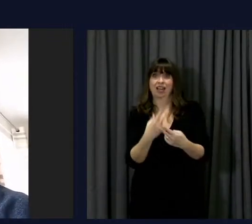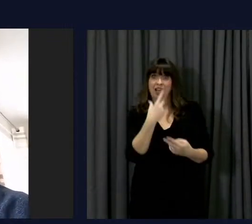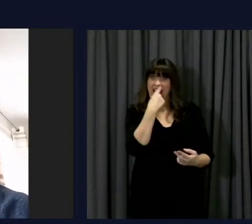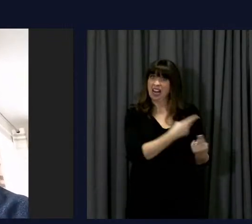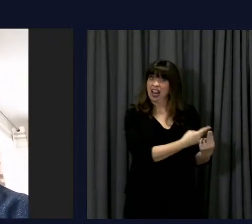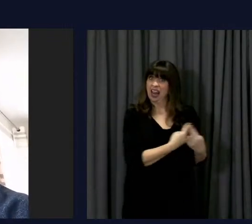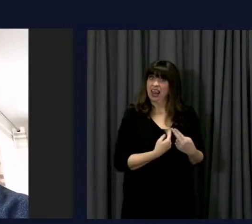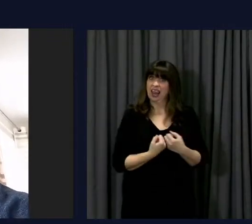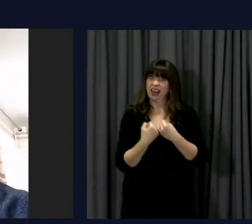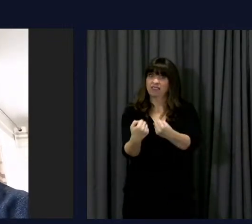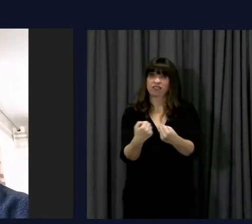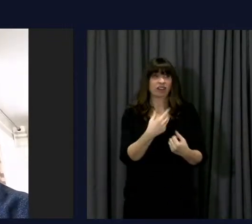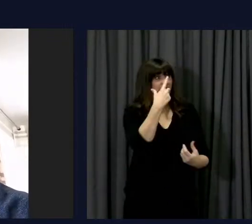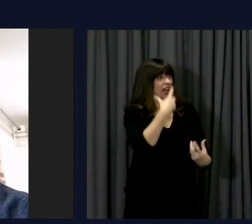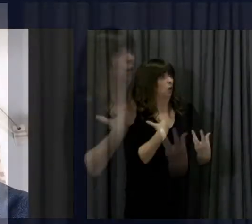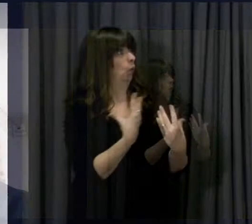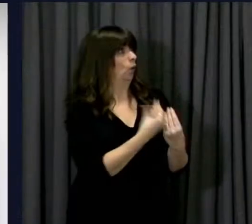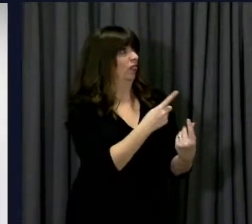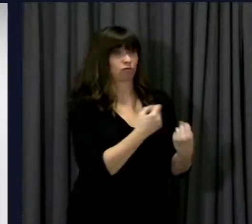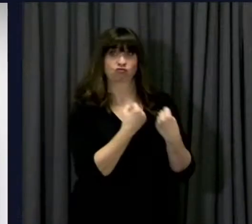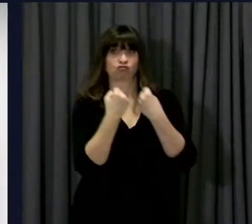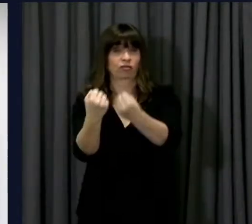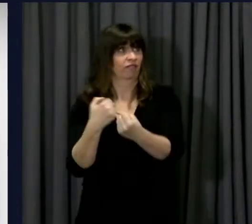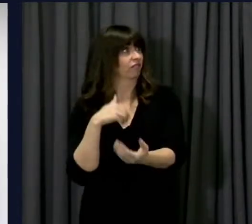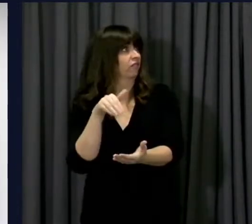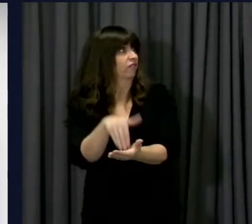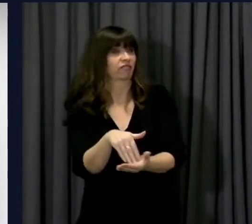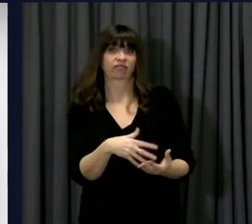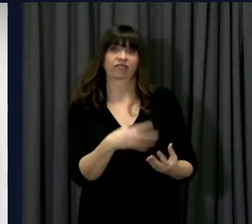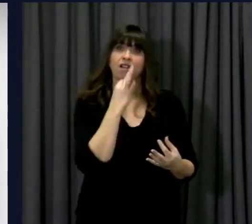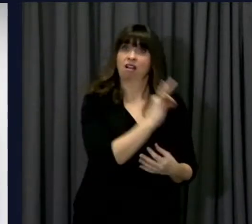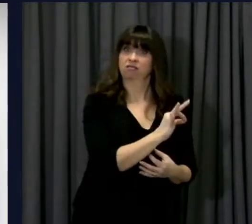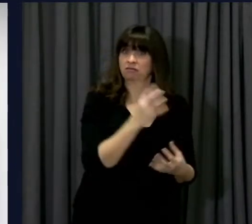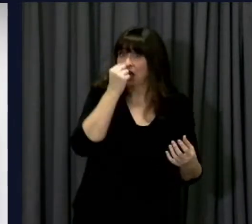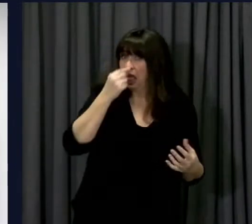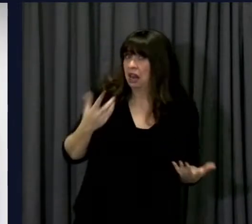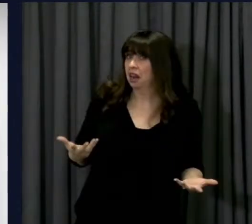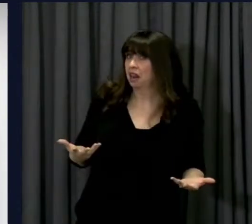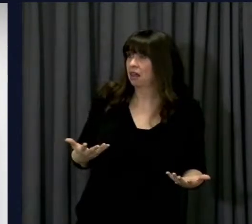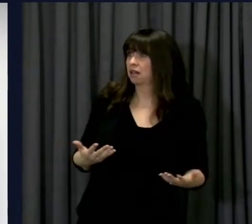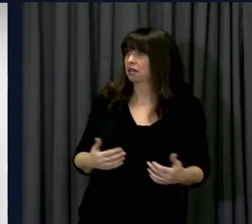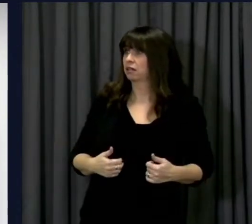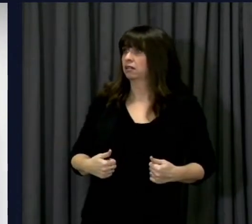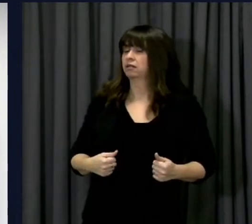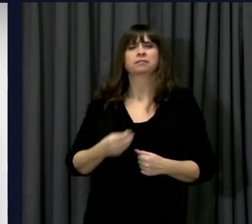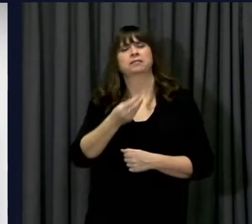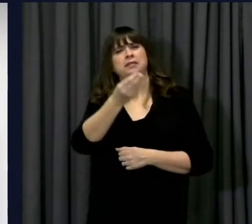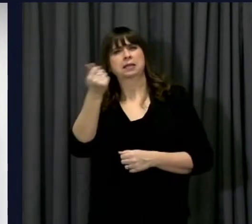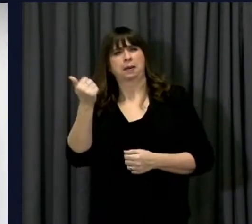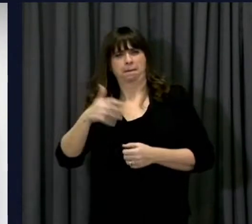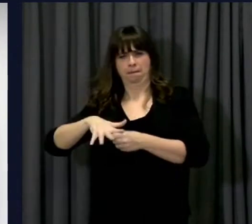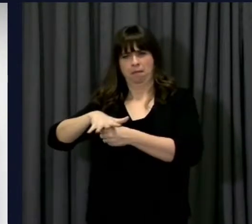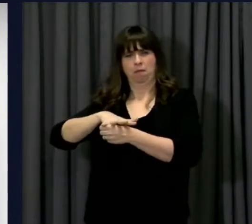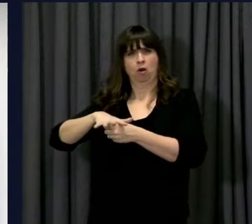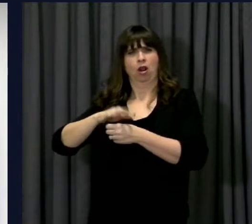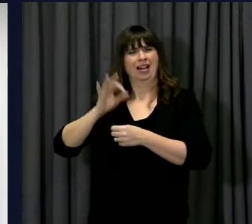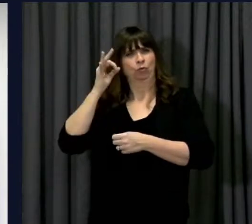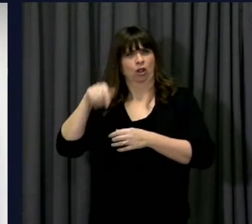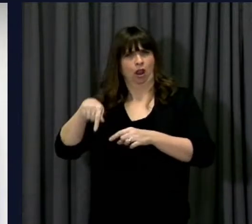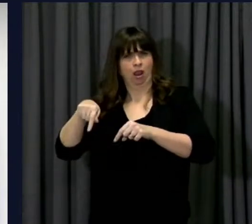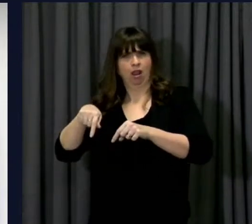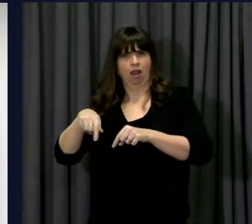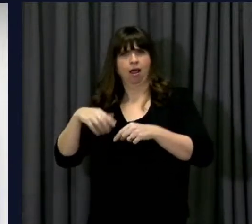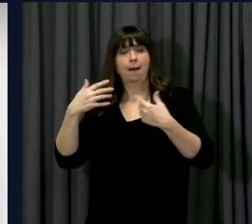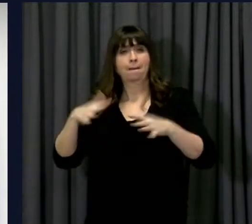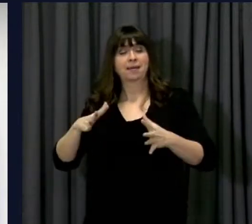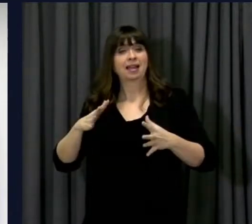sharing to vaccine centres? Well, for example, I know that some local authorities have looked at helping to reorder bus routes around